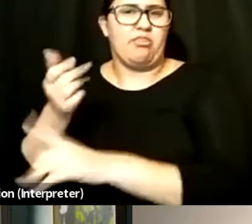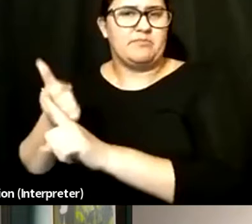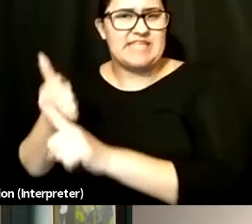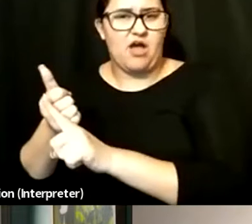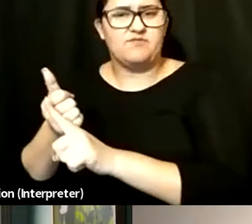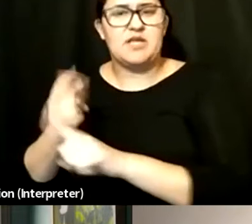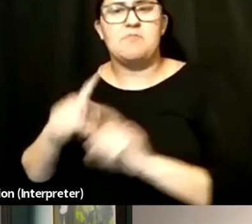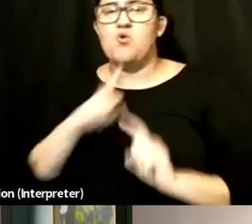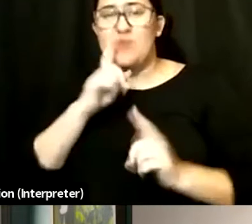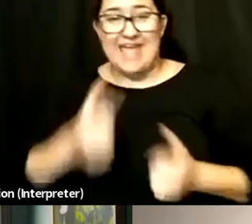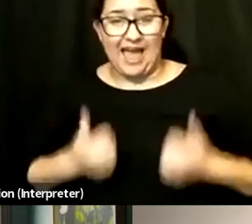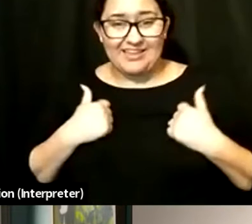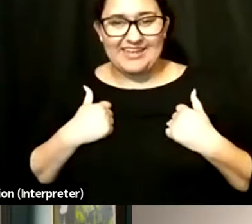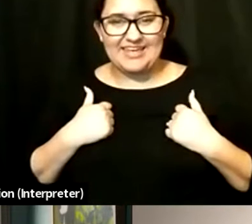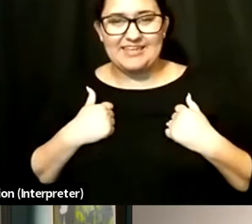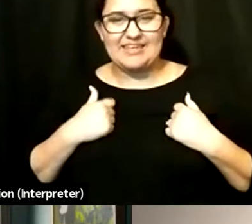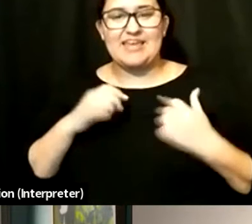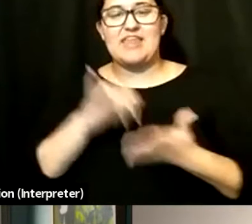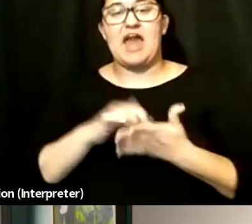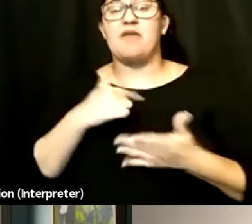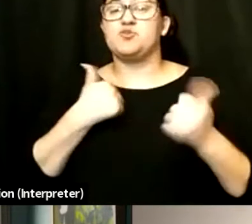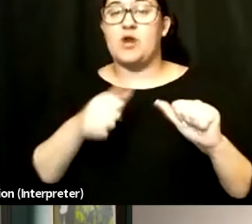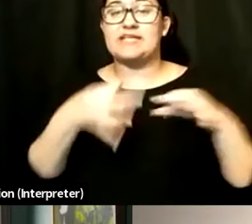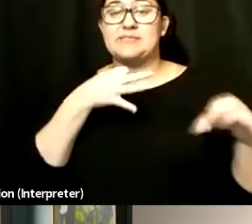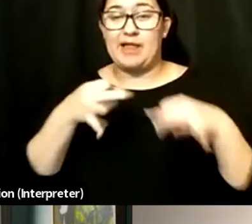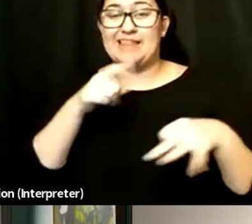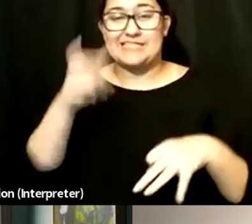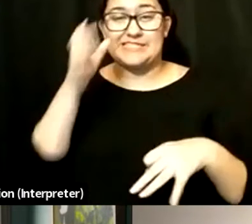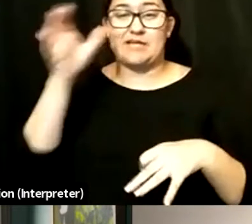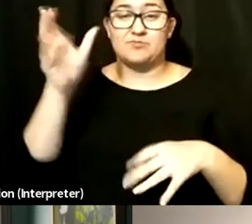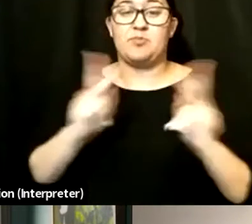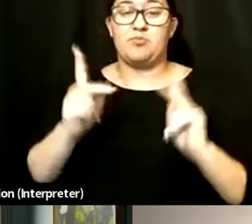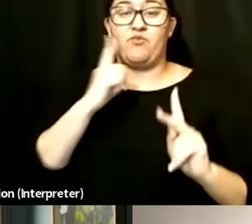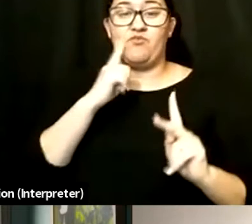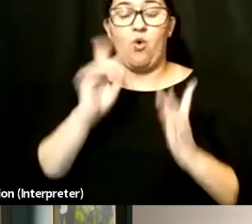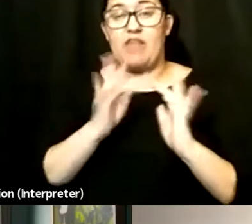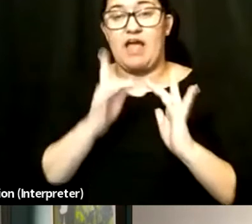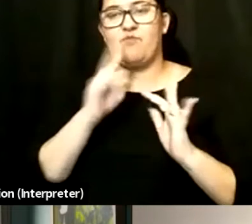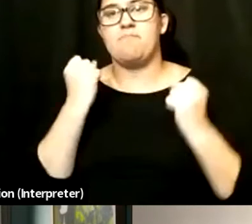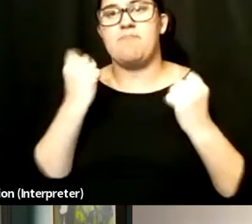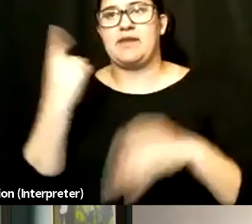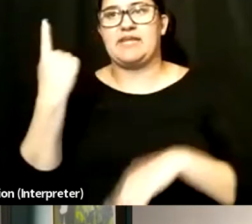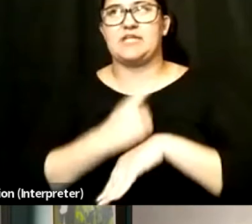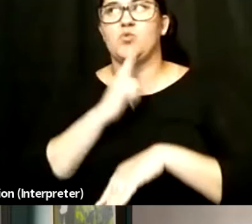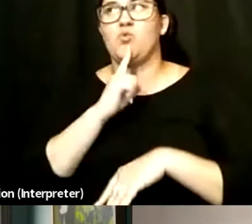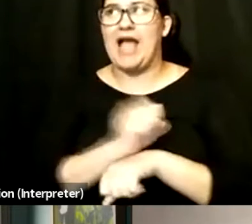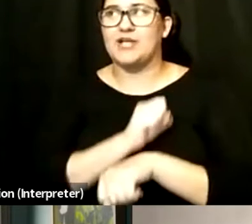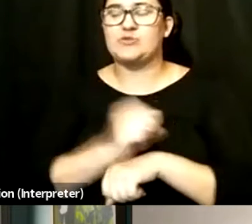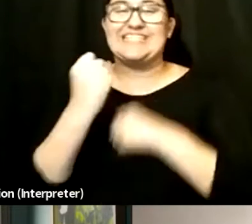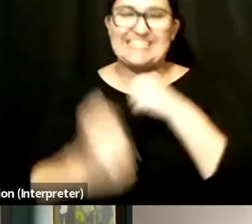that, and I've been trying to explain this to people online for like days and actually years now, is that